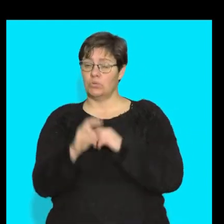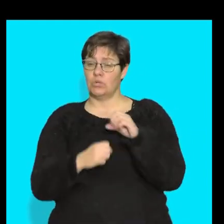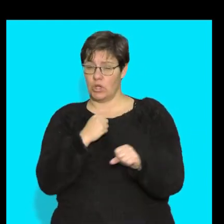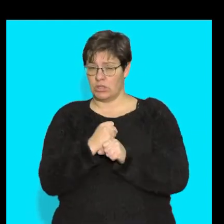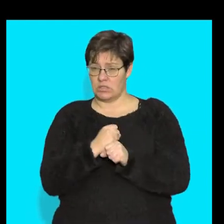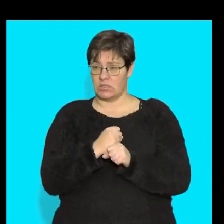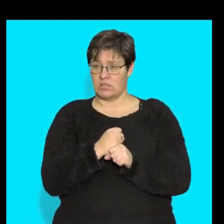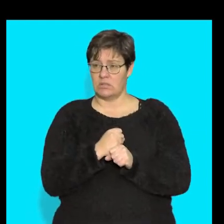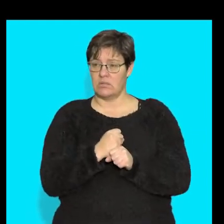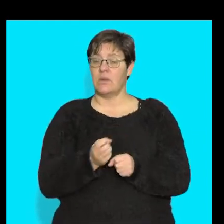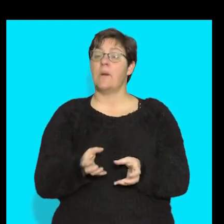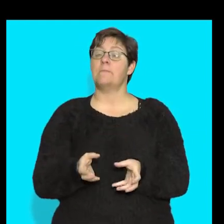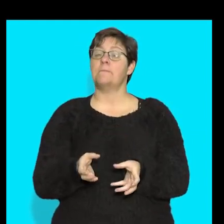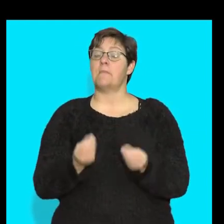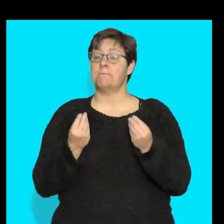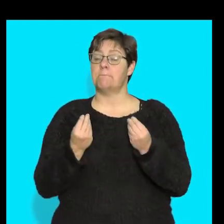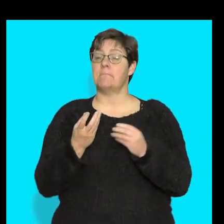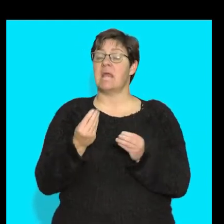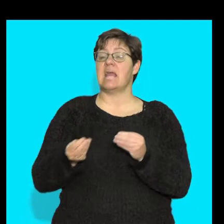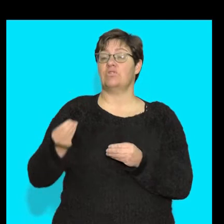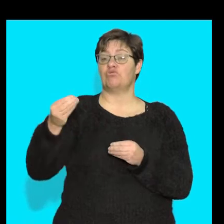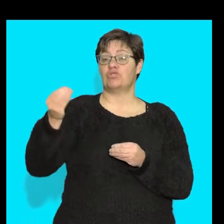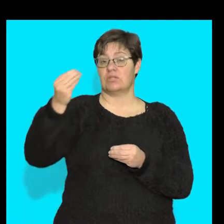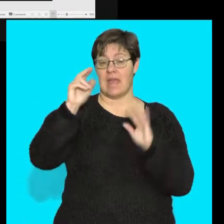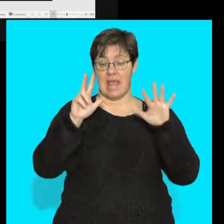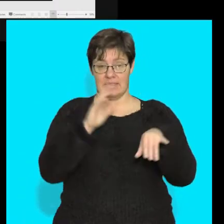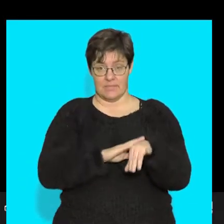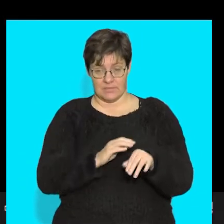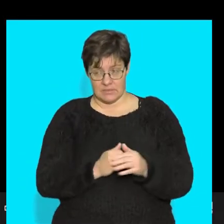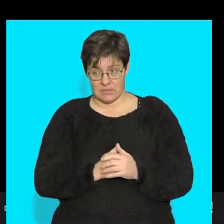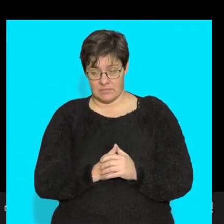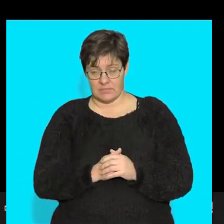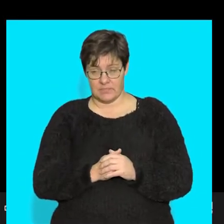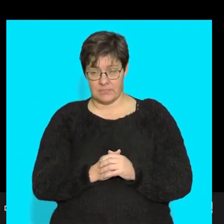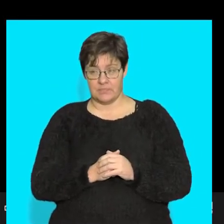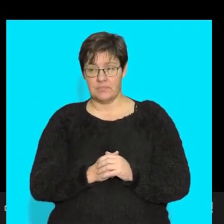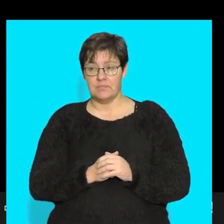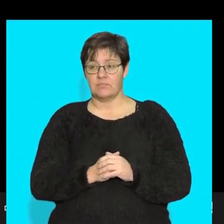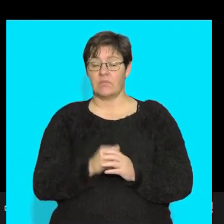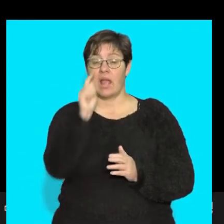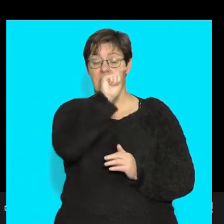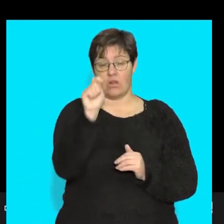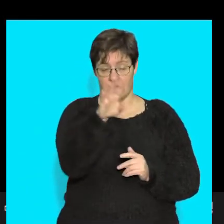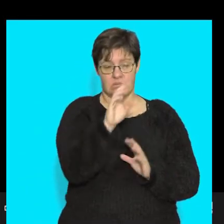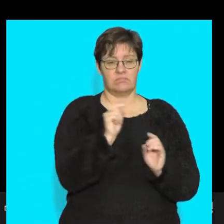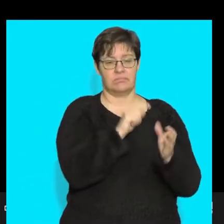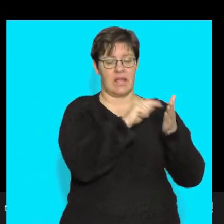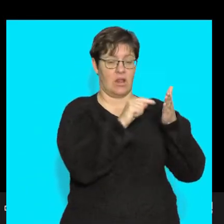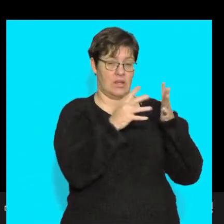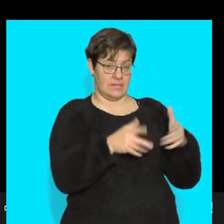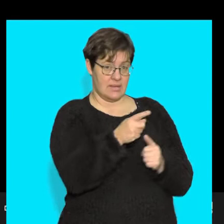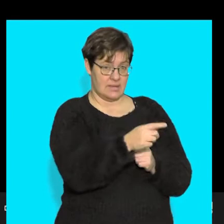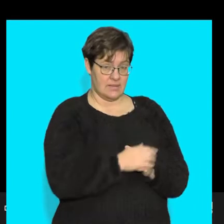this person is getting the interest 8 times. Now, to calculate this, we will then go straight to the calculator,